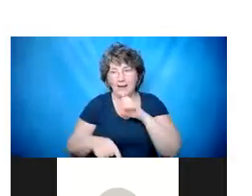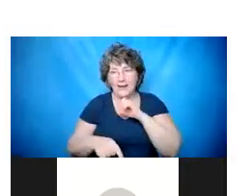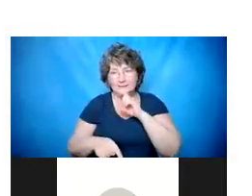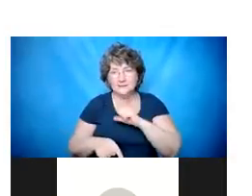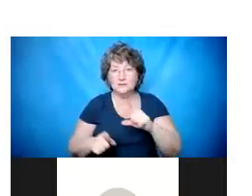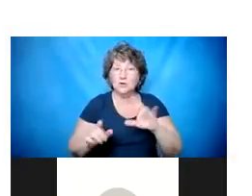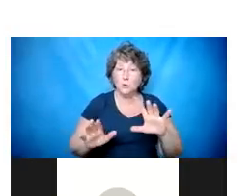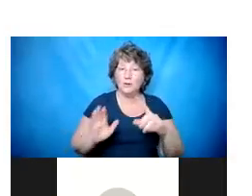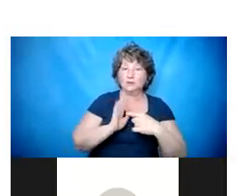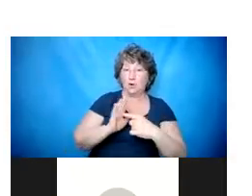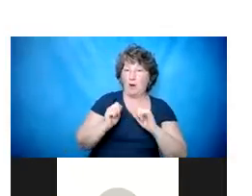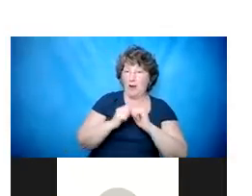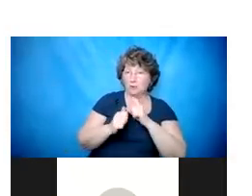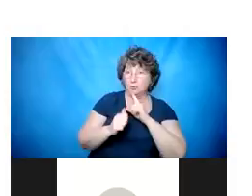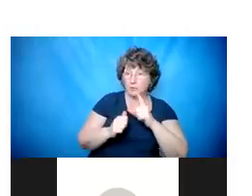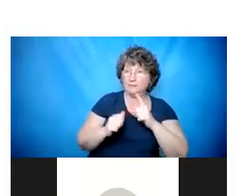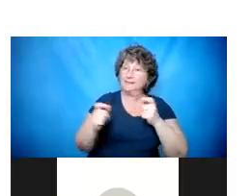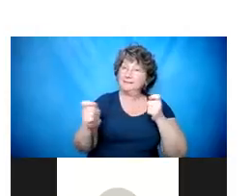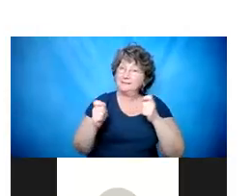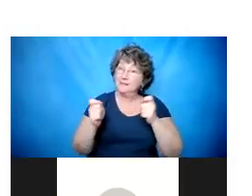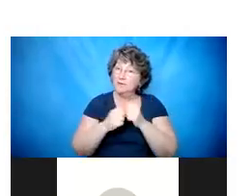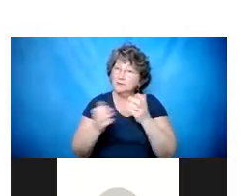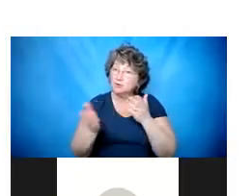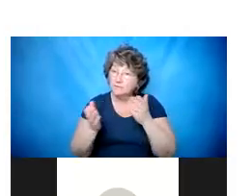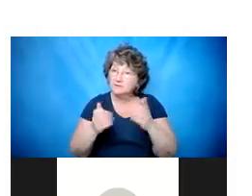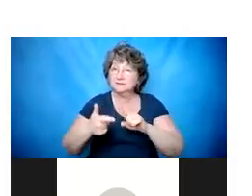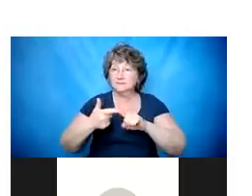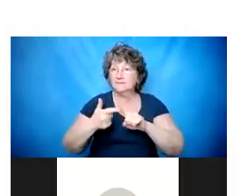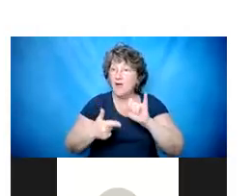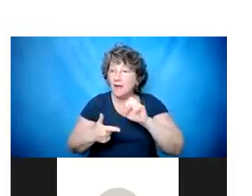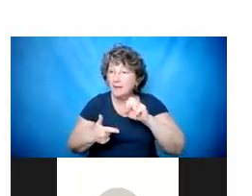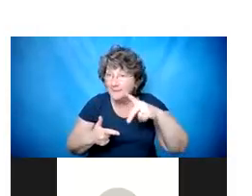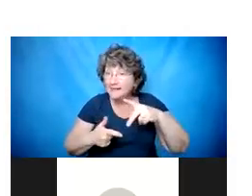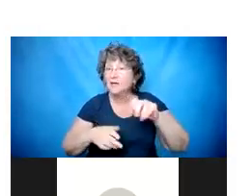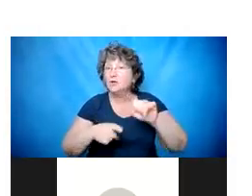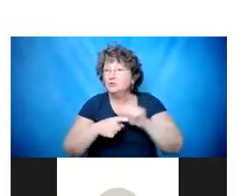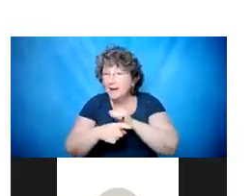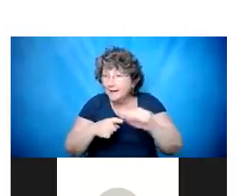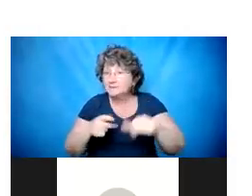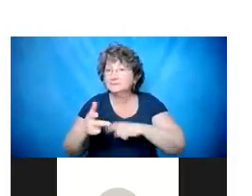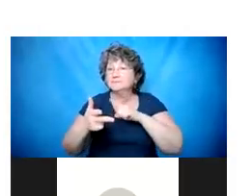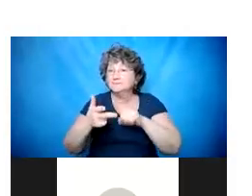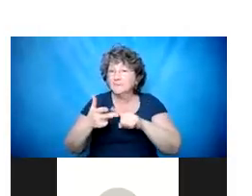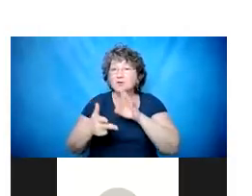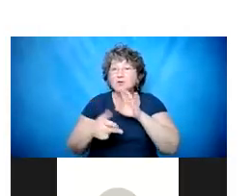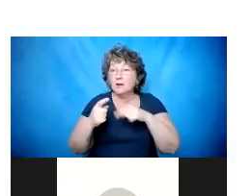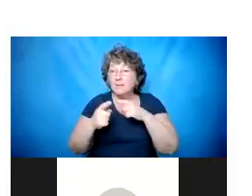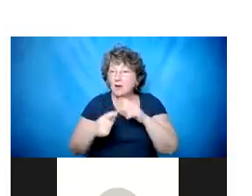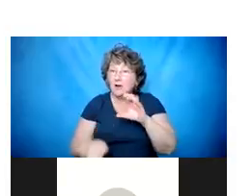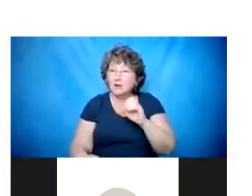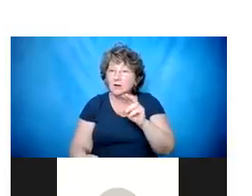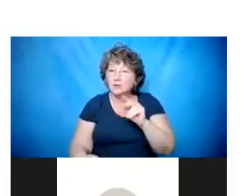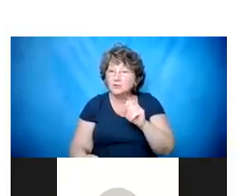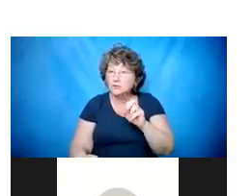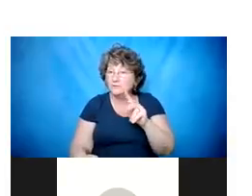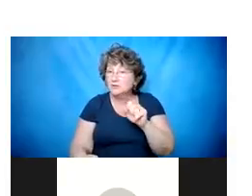center services. We do IEP trainings. We talk about conservatorship, Social Security, adult transition, just